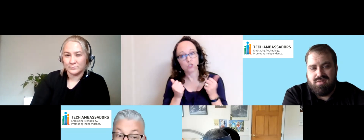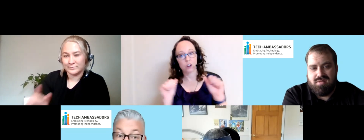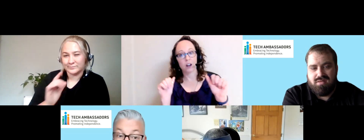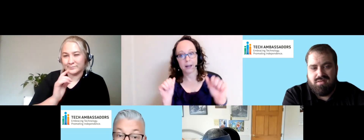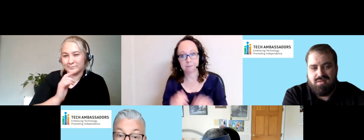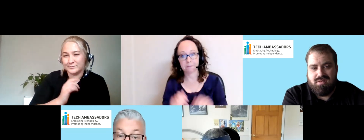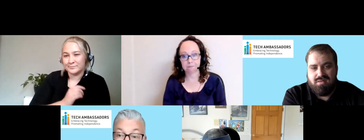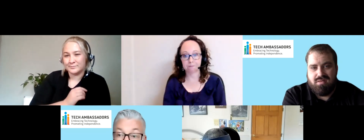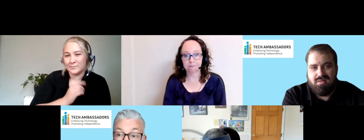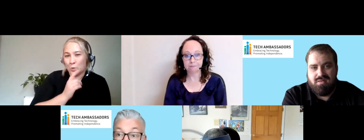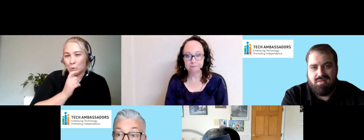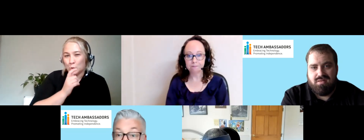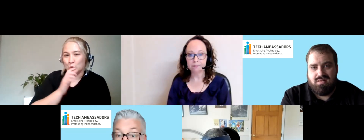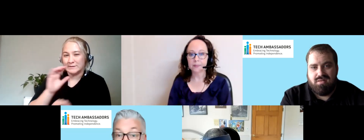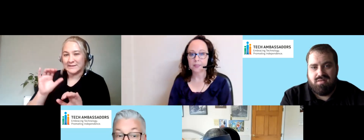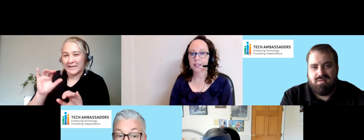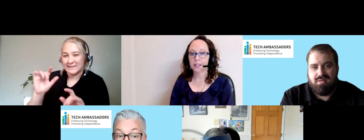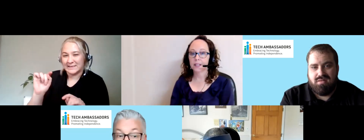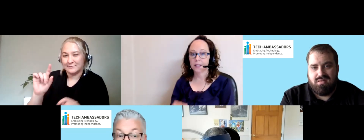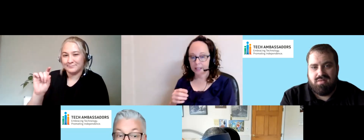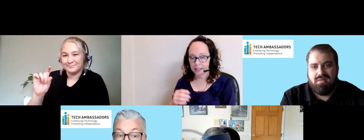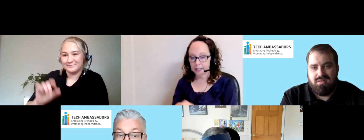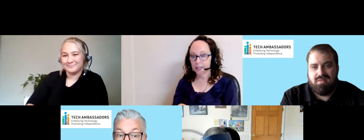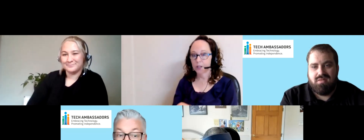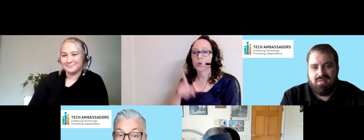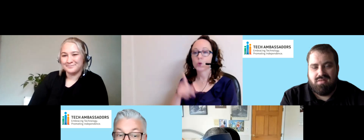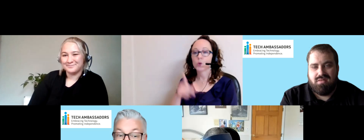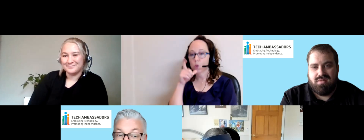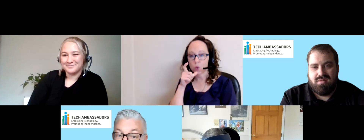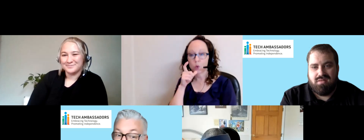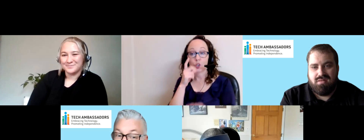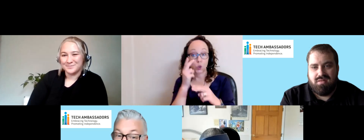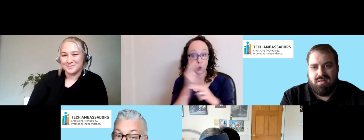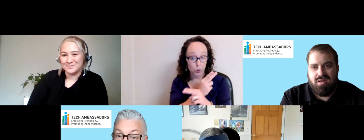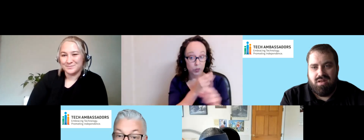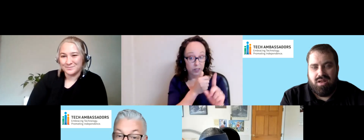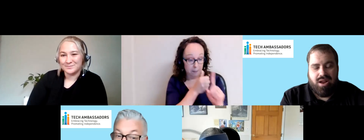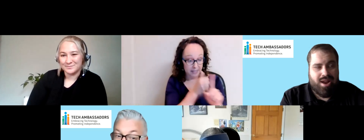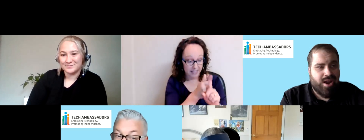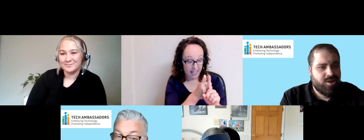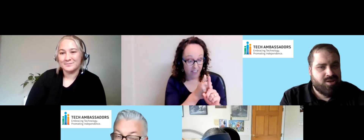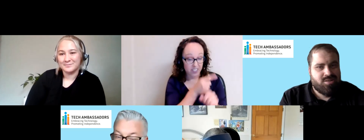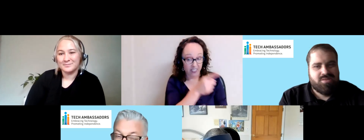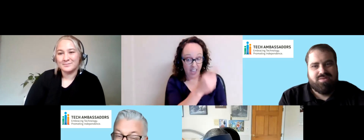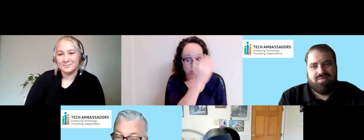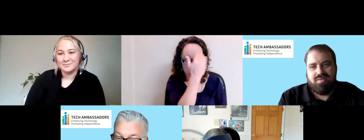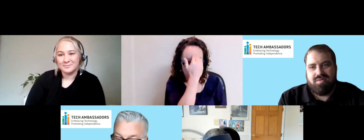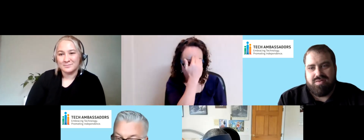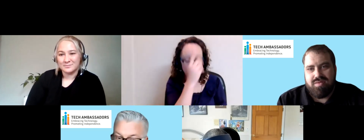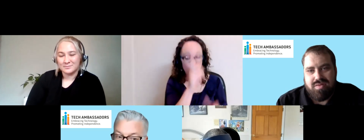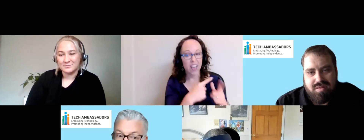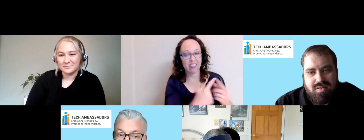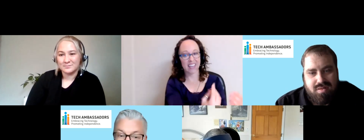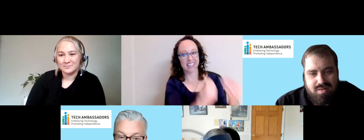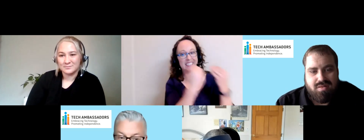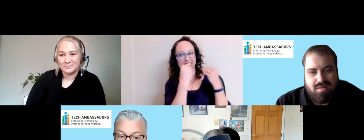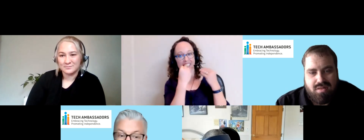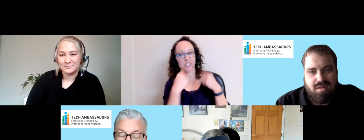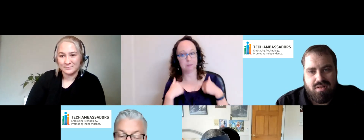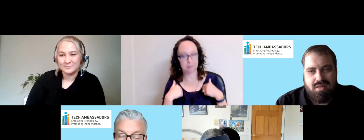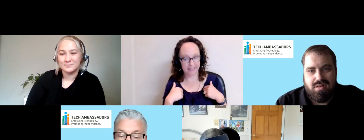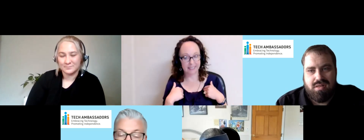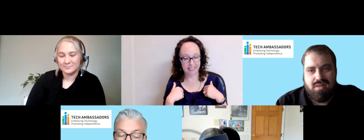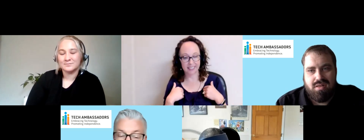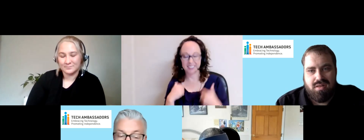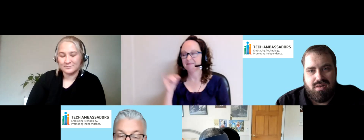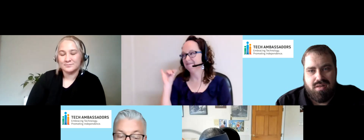Well, that's a really relevant point to make, right? You know, Yeah. we can have technology, but if we're not 100% sure how to use it, Yeah, it may